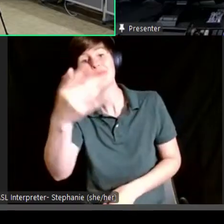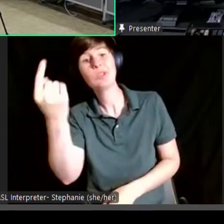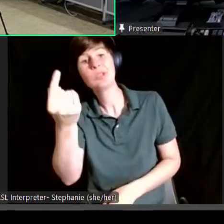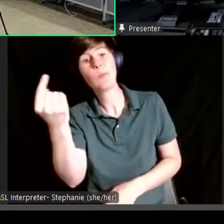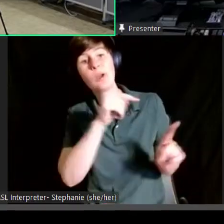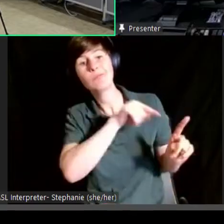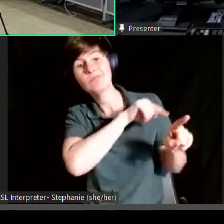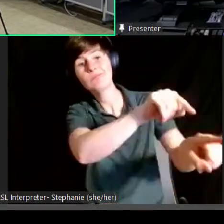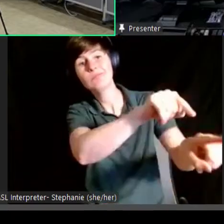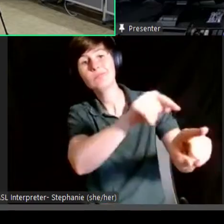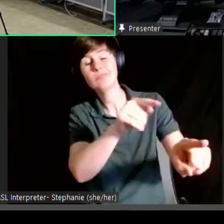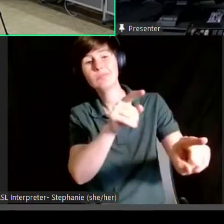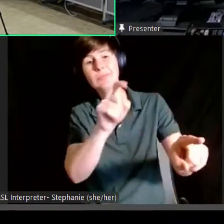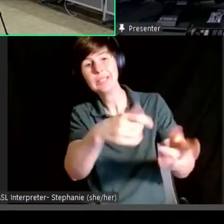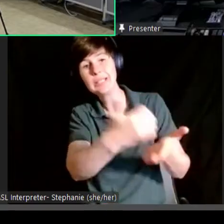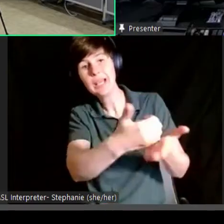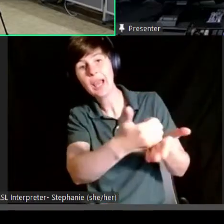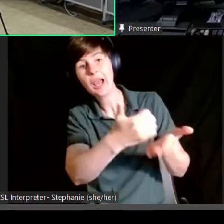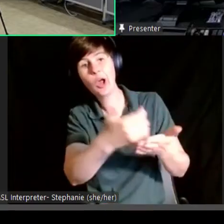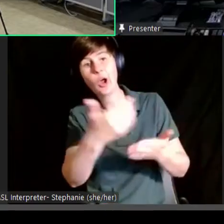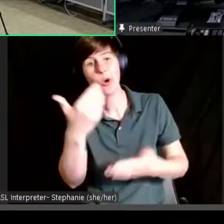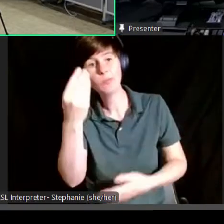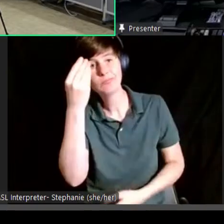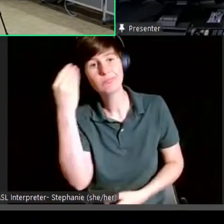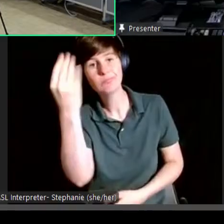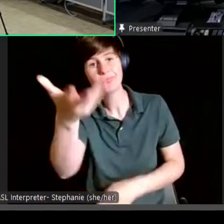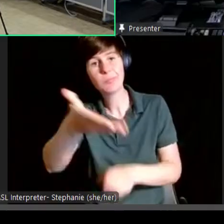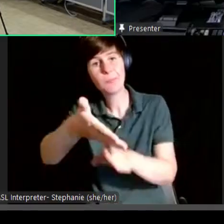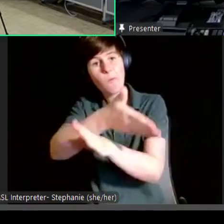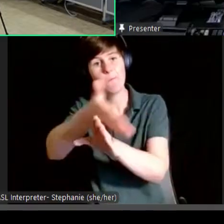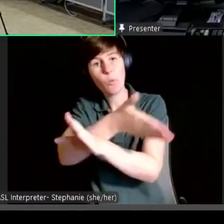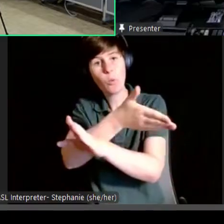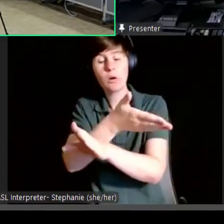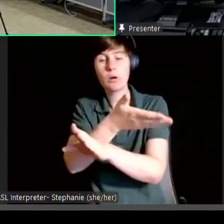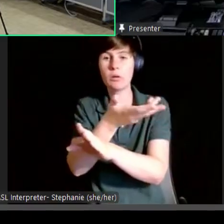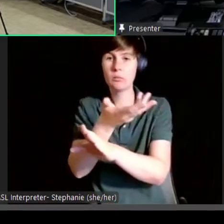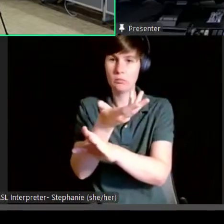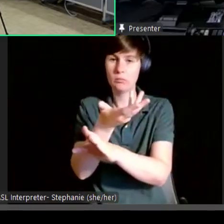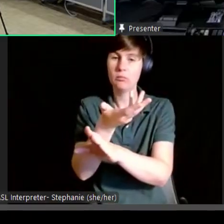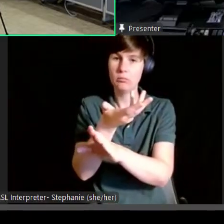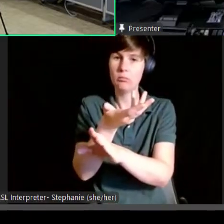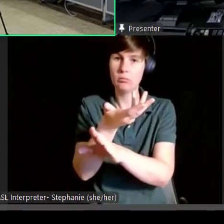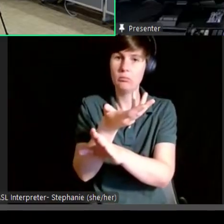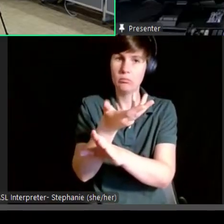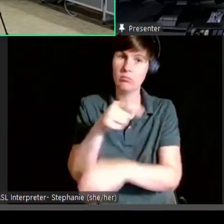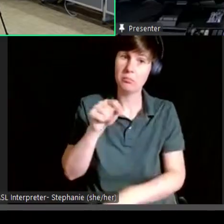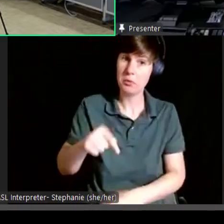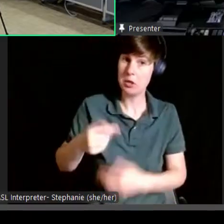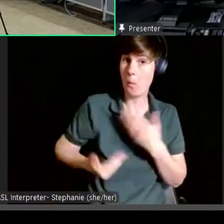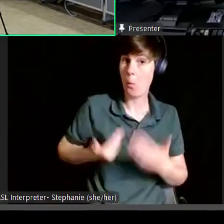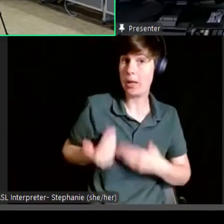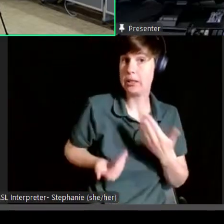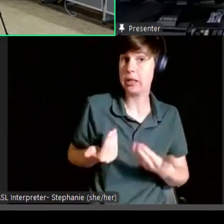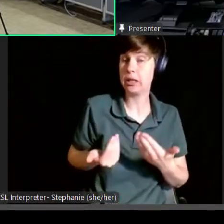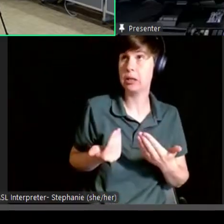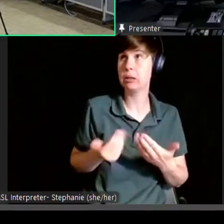to, for now, before the trains come with automatic platform, that this process becomes